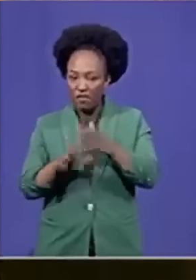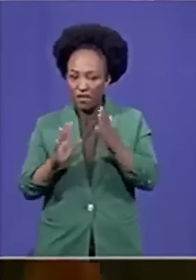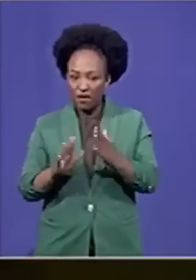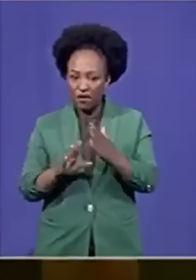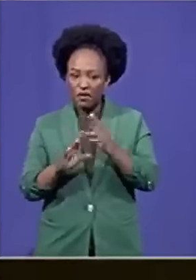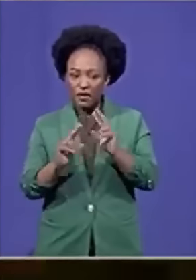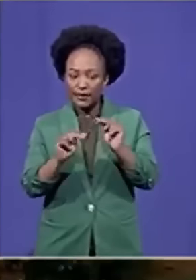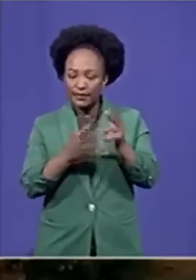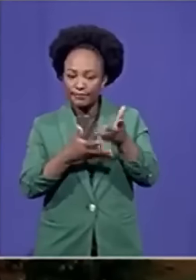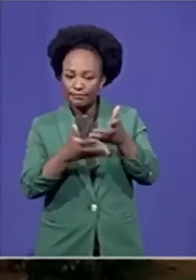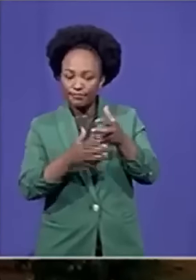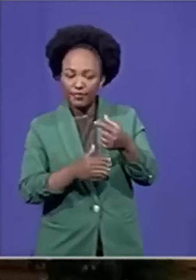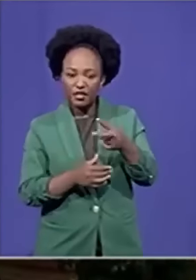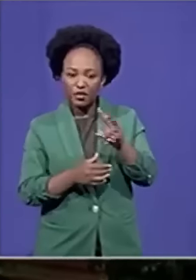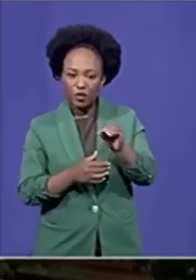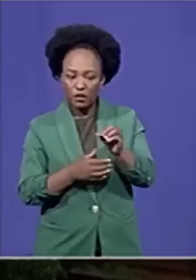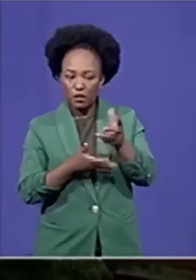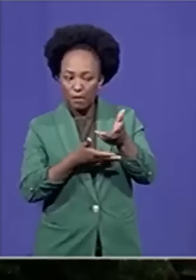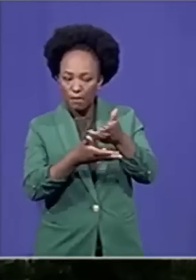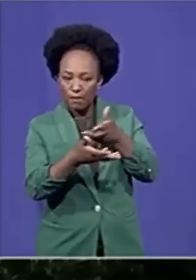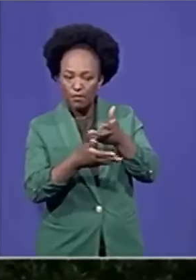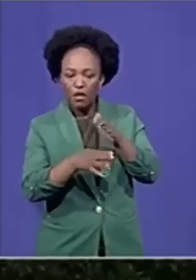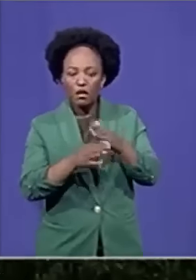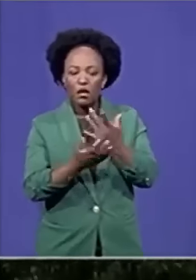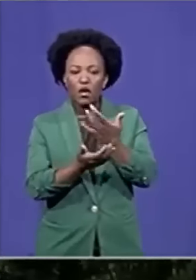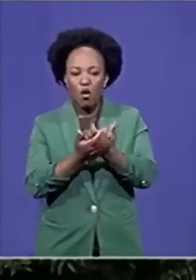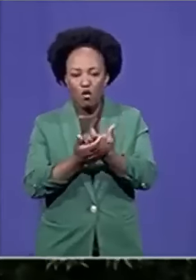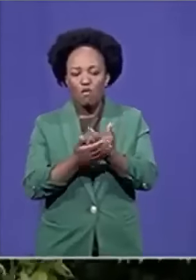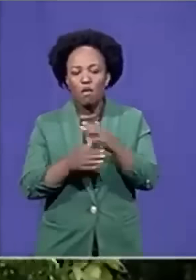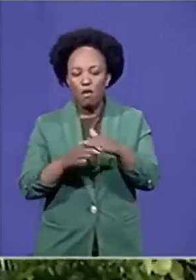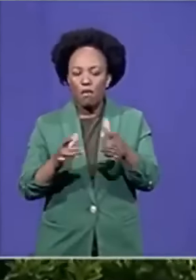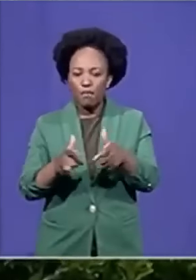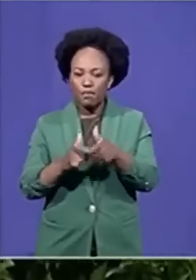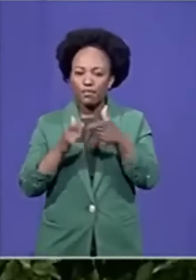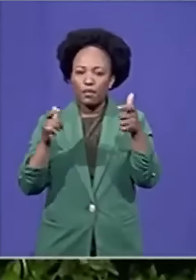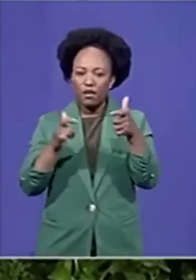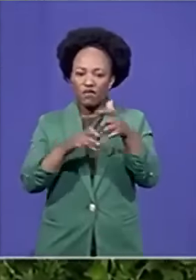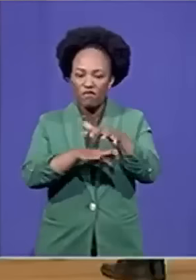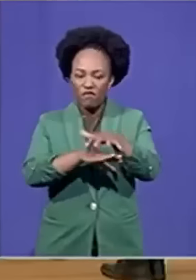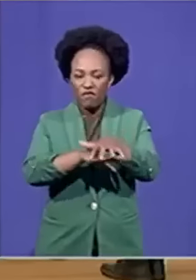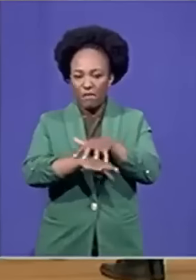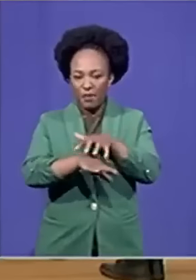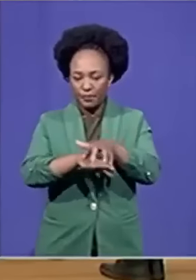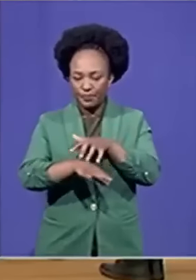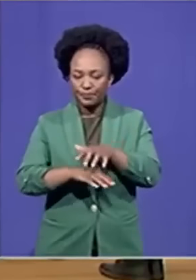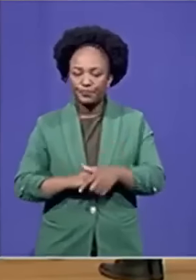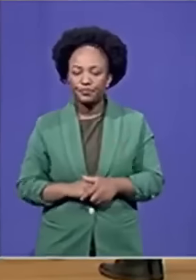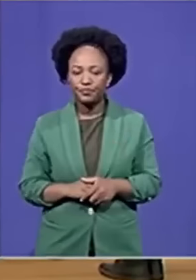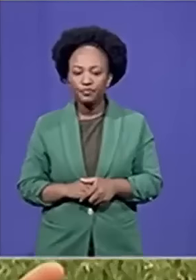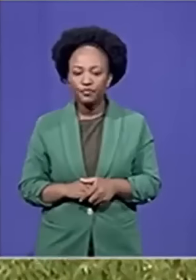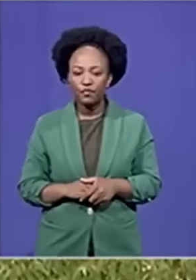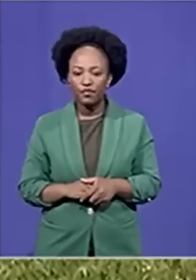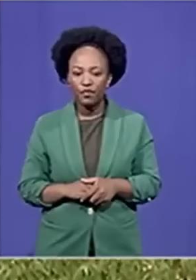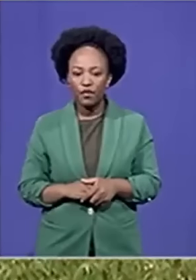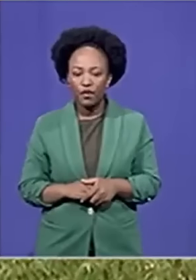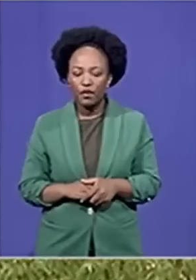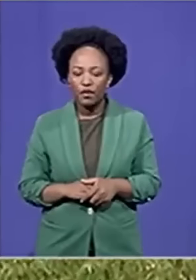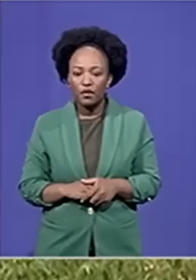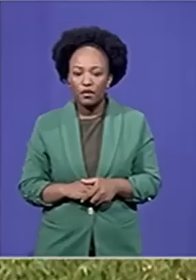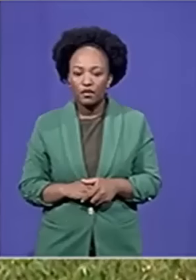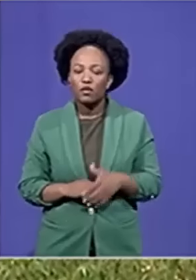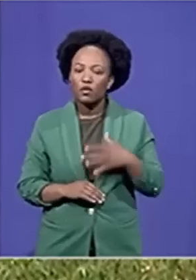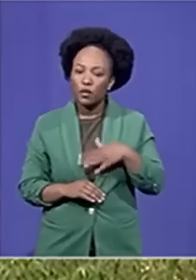tsa kwa G20 di tlile go tlhola kgolo ya ikonomi selegae mo mererong ya temothuo. We actually want to tell